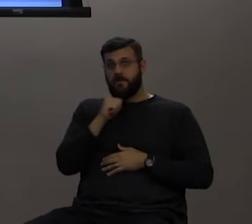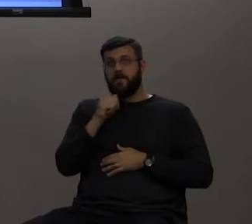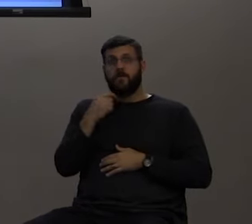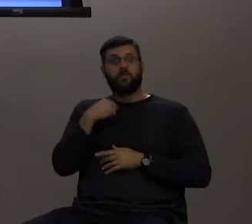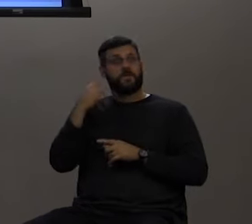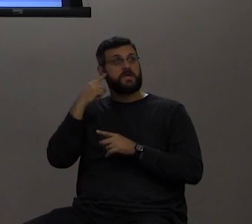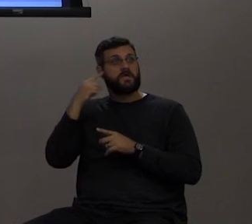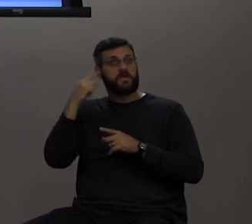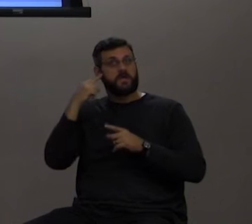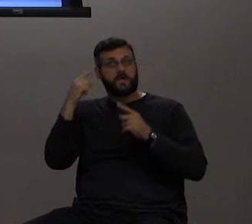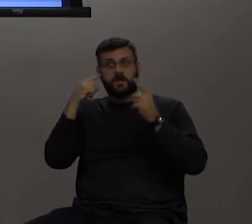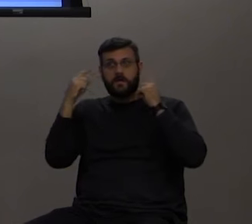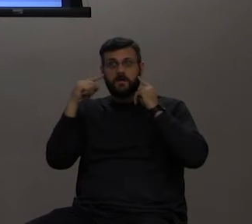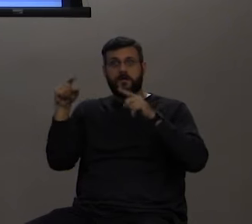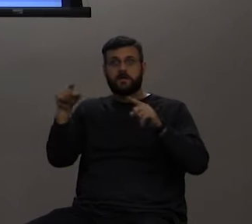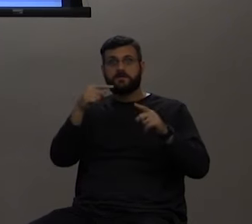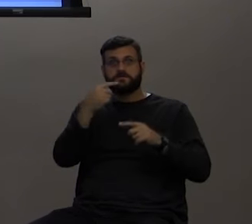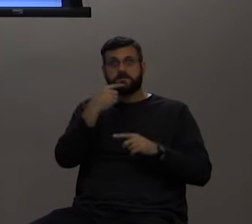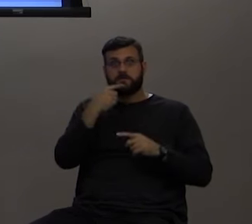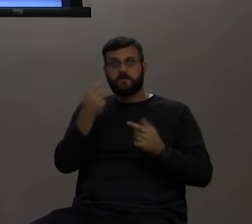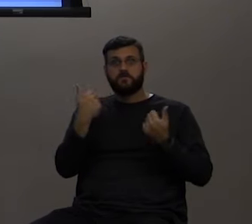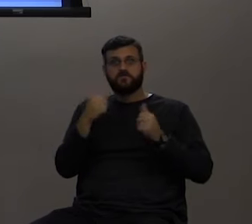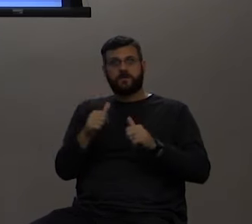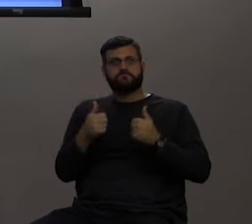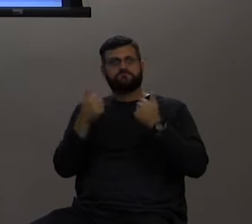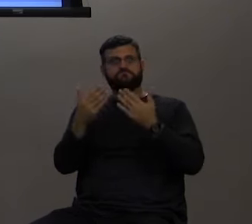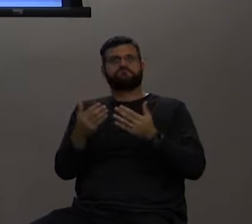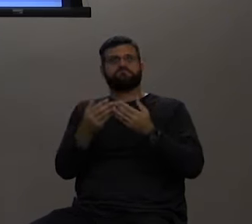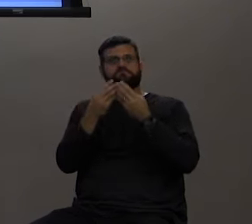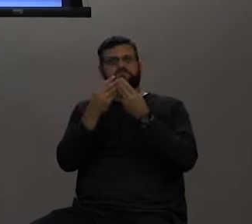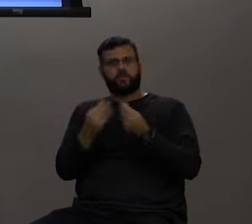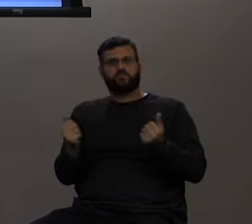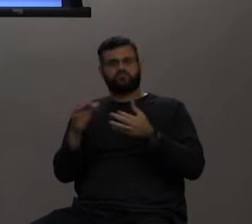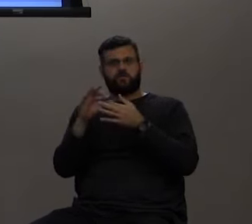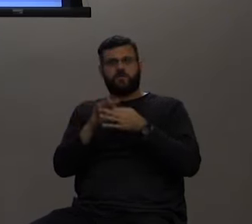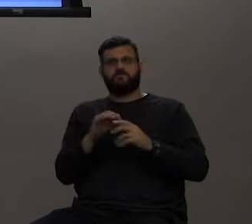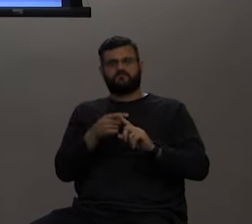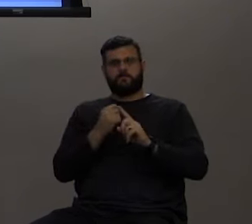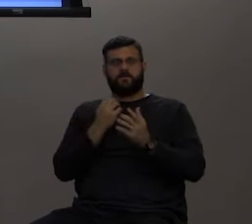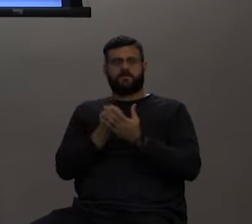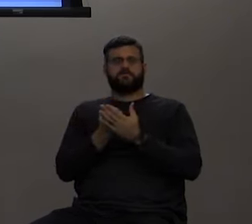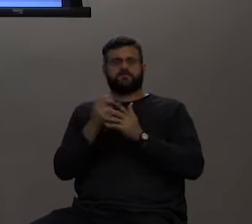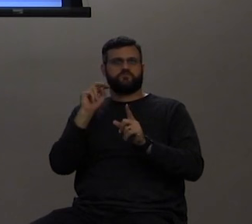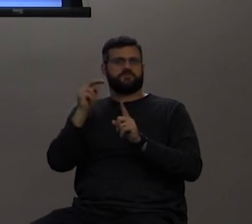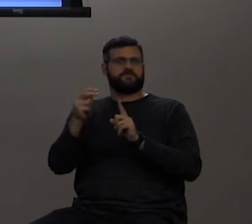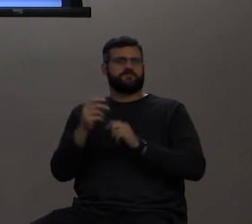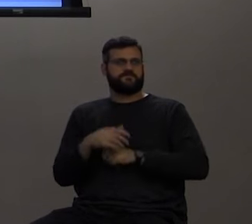hear what everyone is saying, and we're trying to find those solutions that are relevant from an economic development